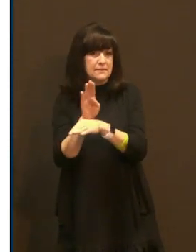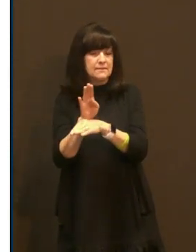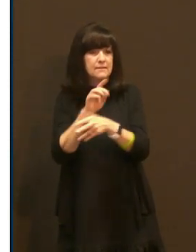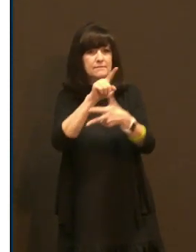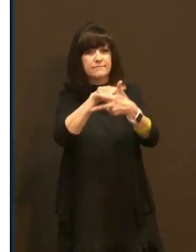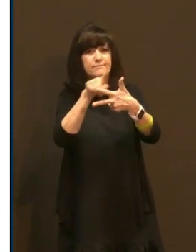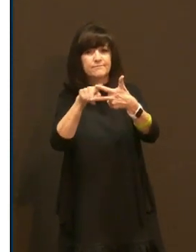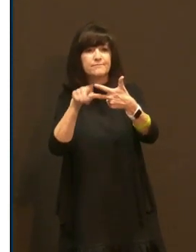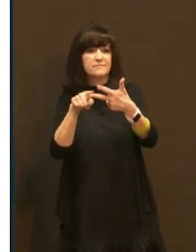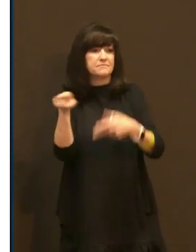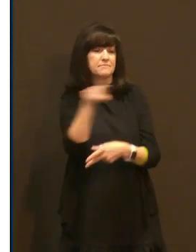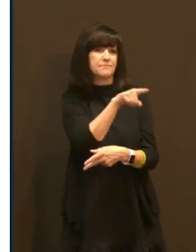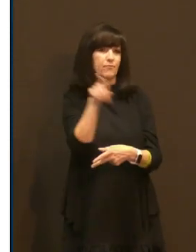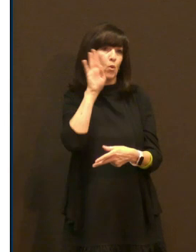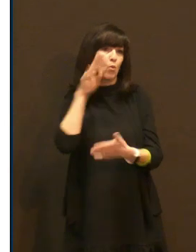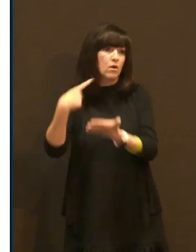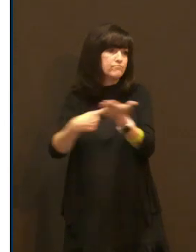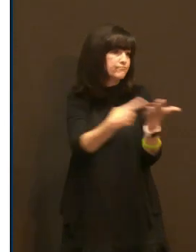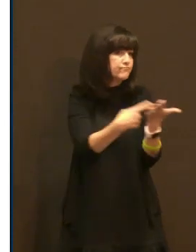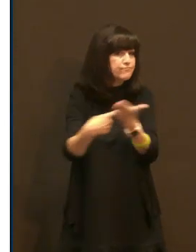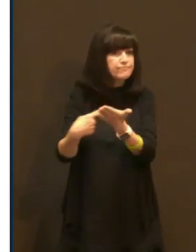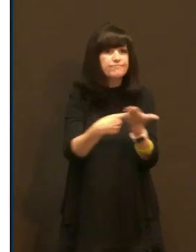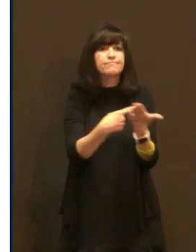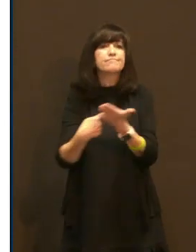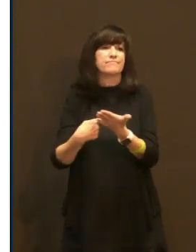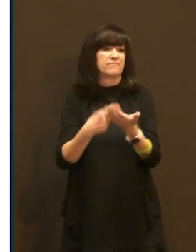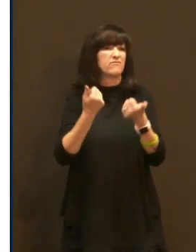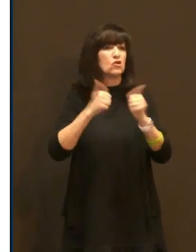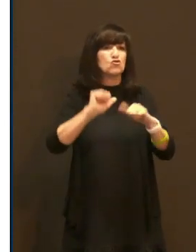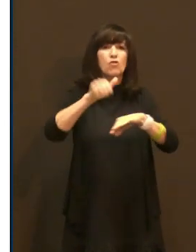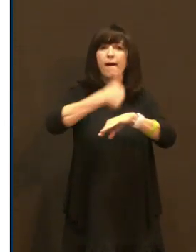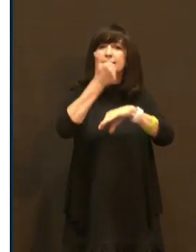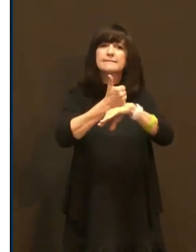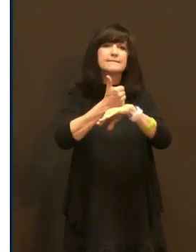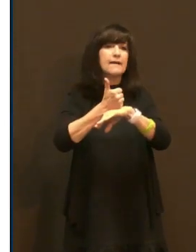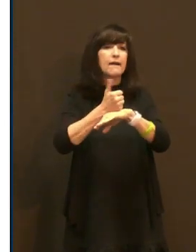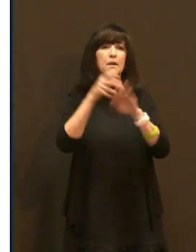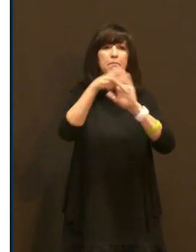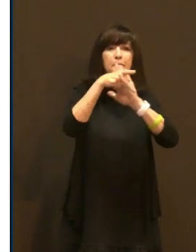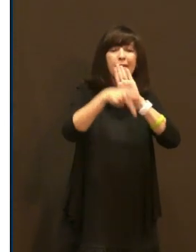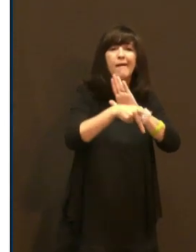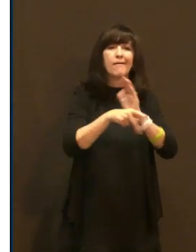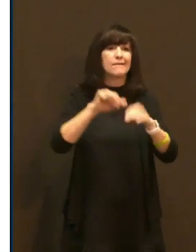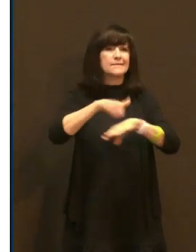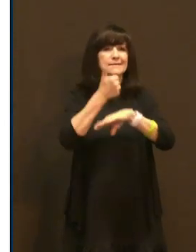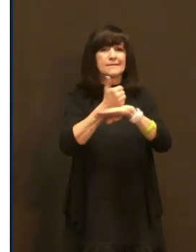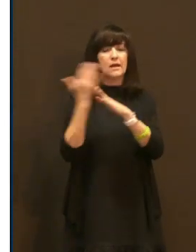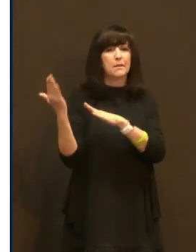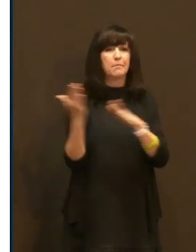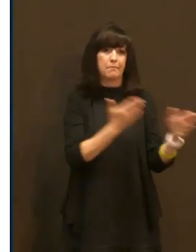if not today, tomorrow, that should help them get back to business sooner rather than later.